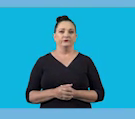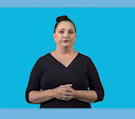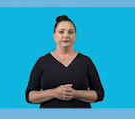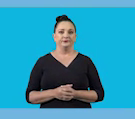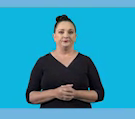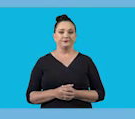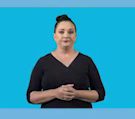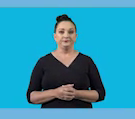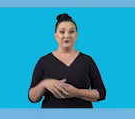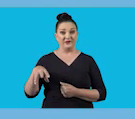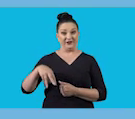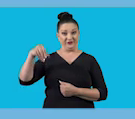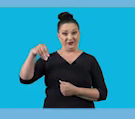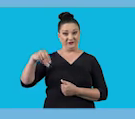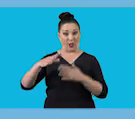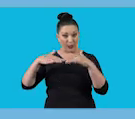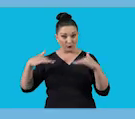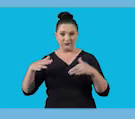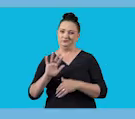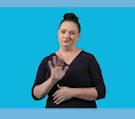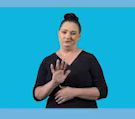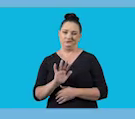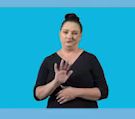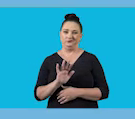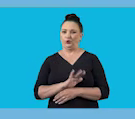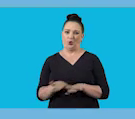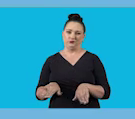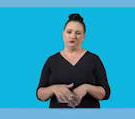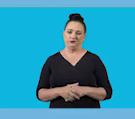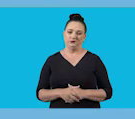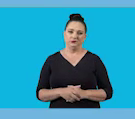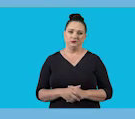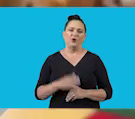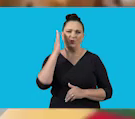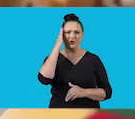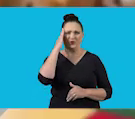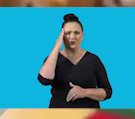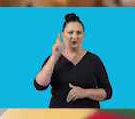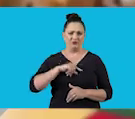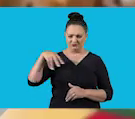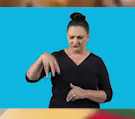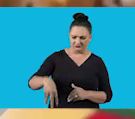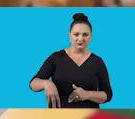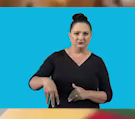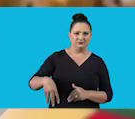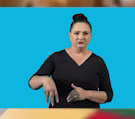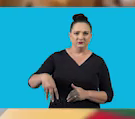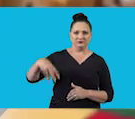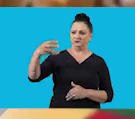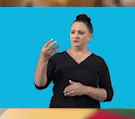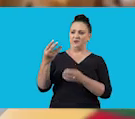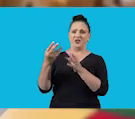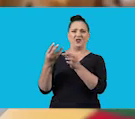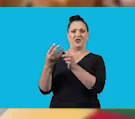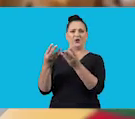So, the cake flour is not a liquid, that we know. Why? Because if you put your hand inside the cake flour, your